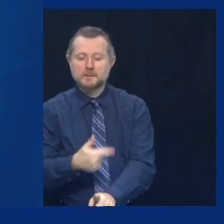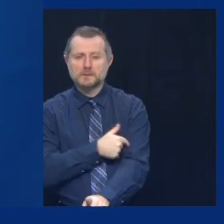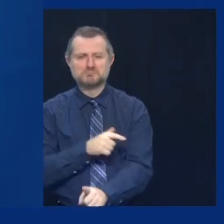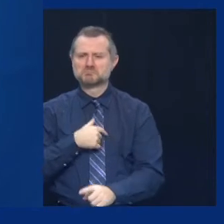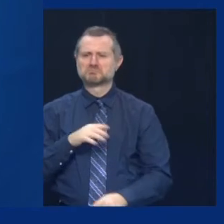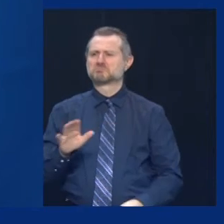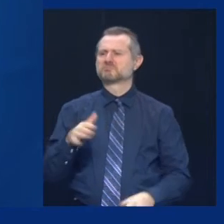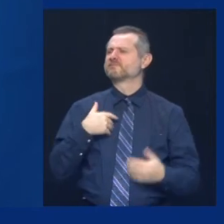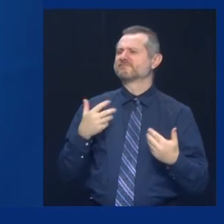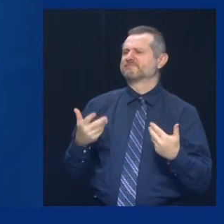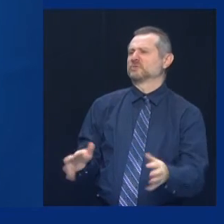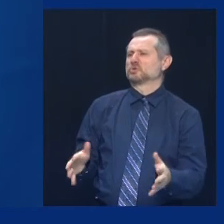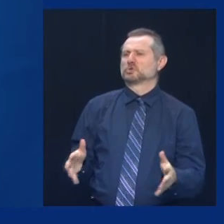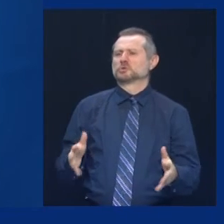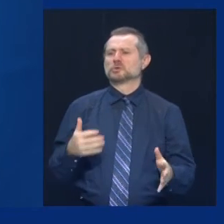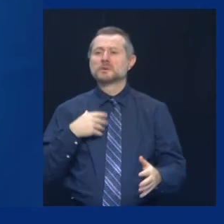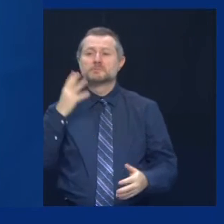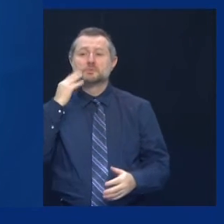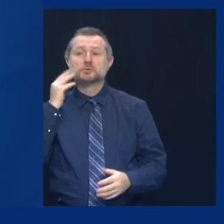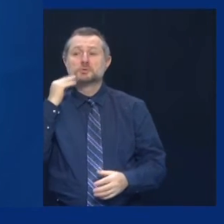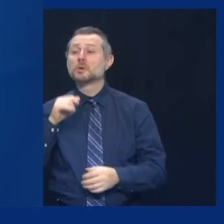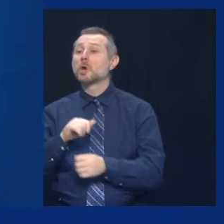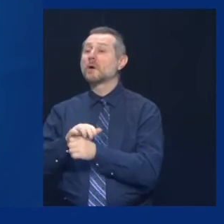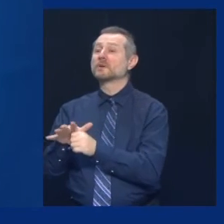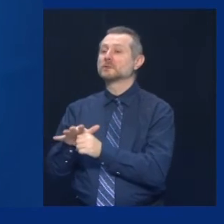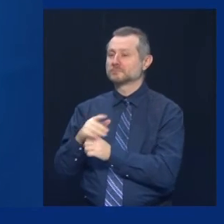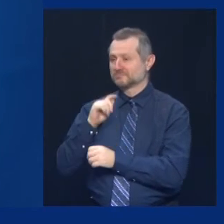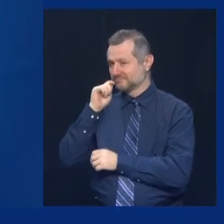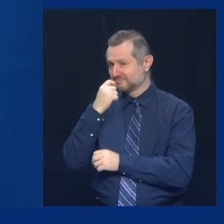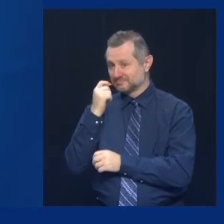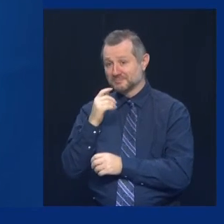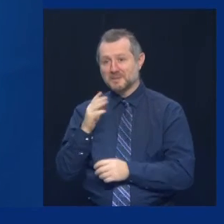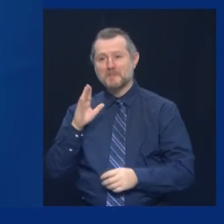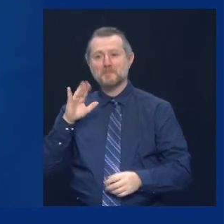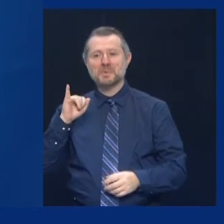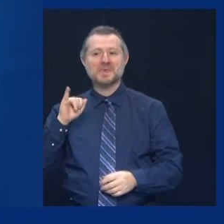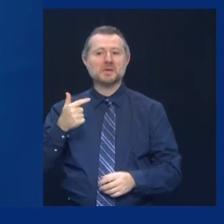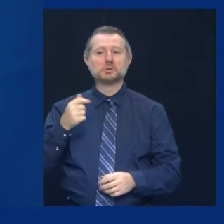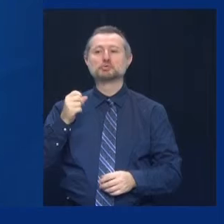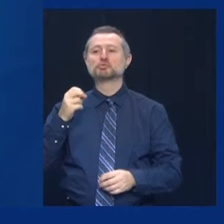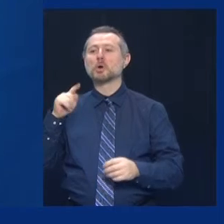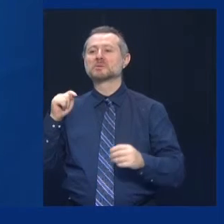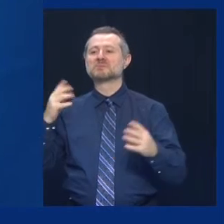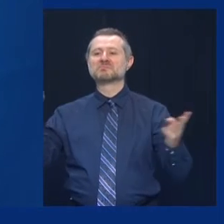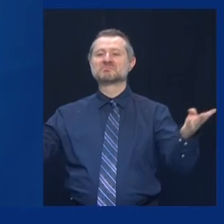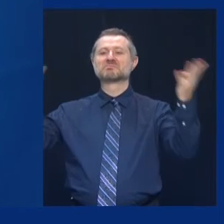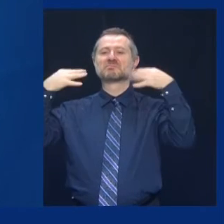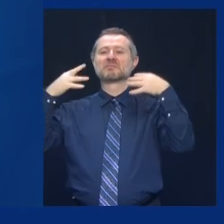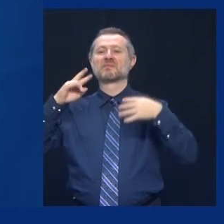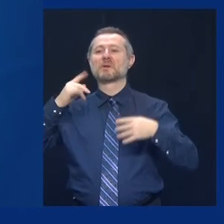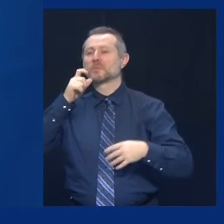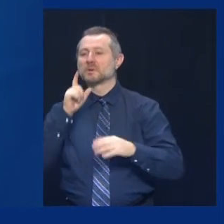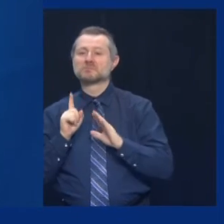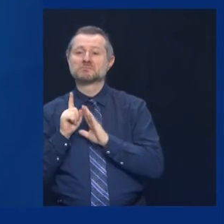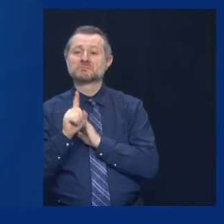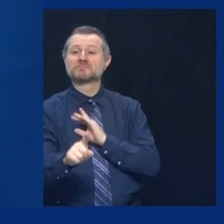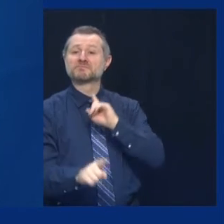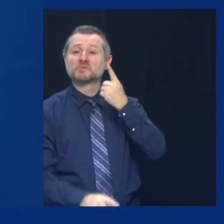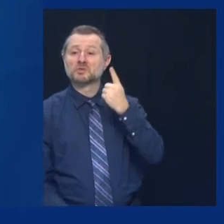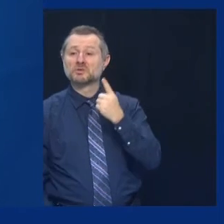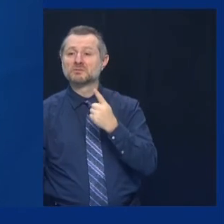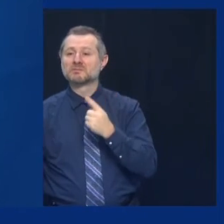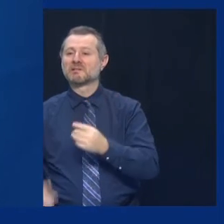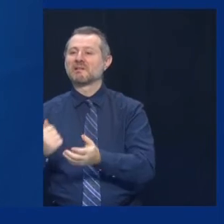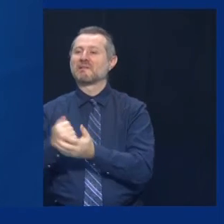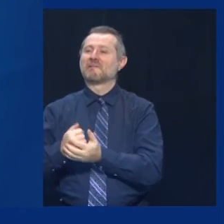this in COVID testing. Big shots get to the front of the line. Celebrities get to the front of the line. Affluent people get